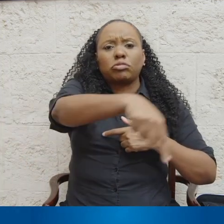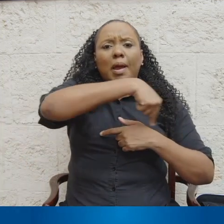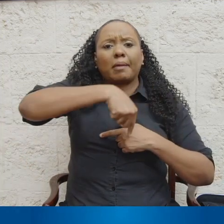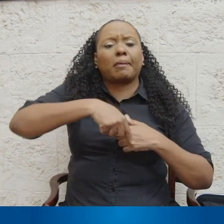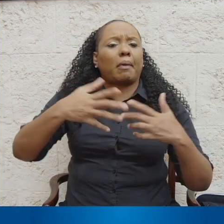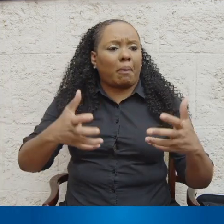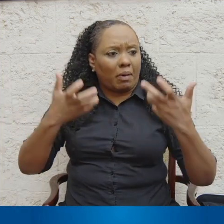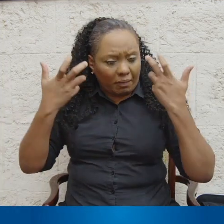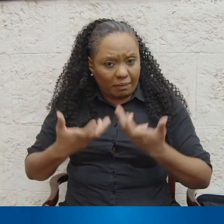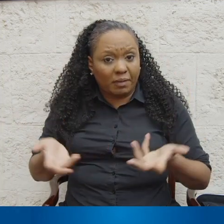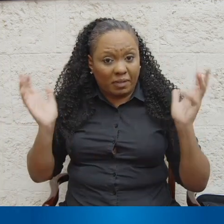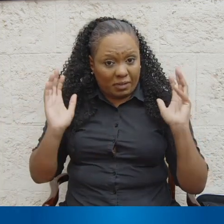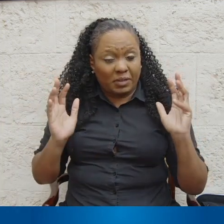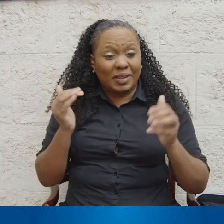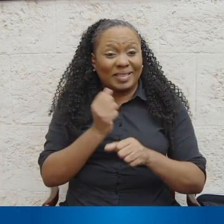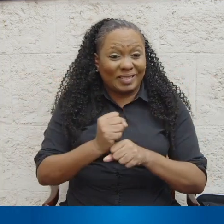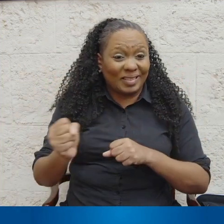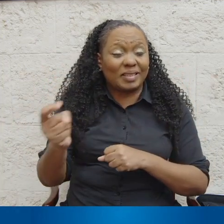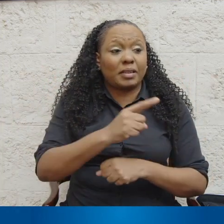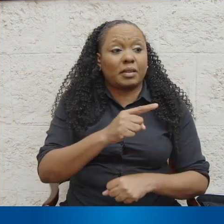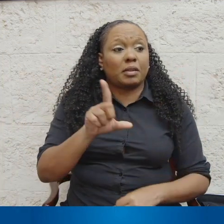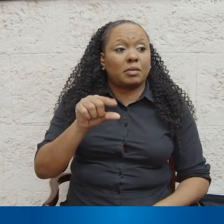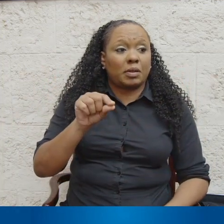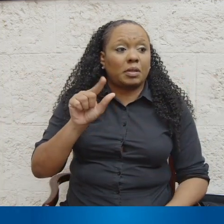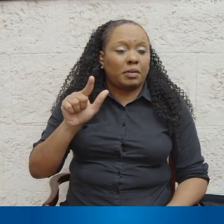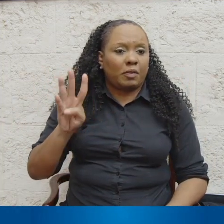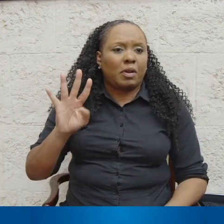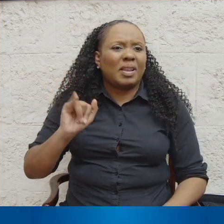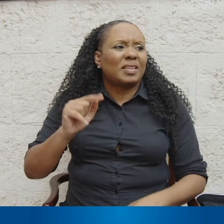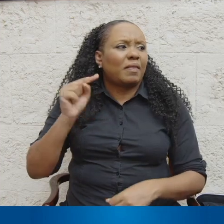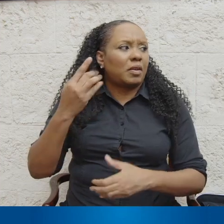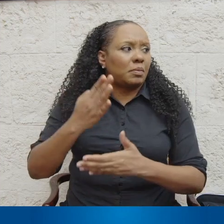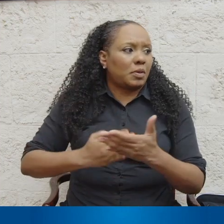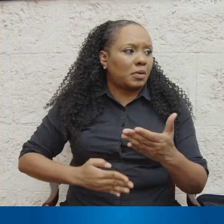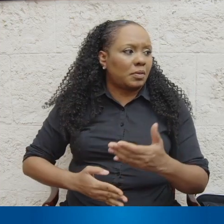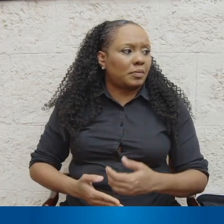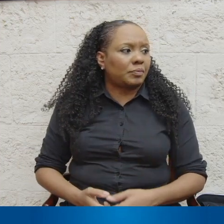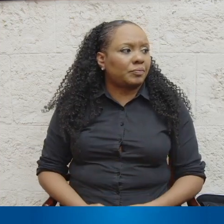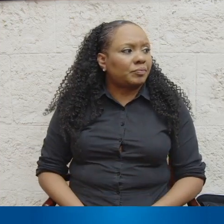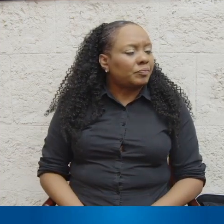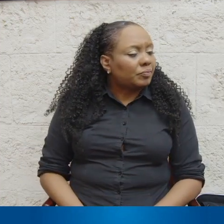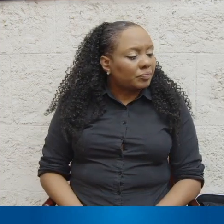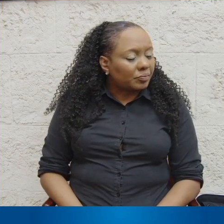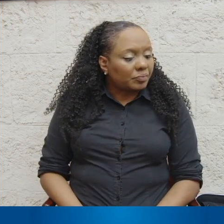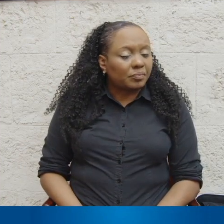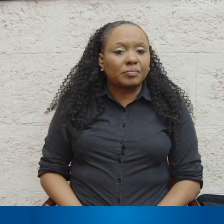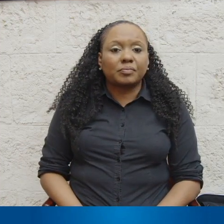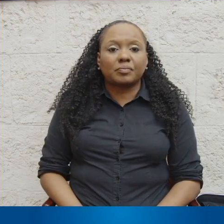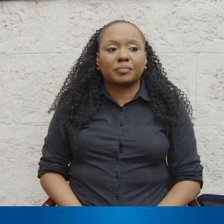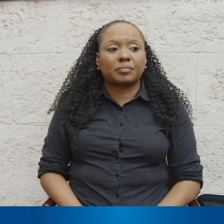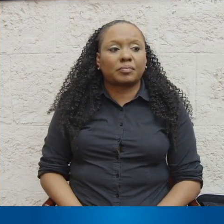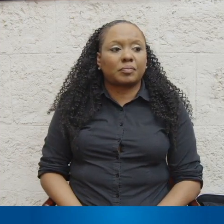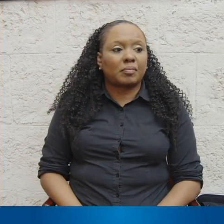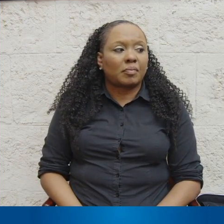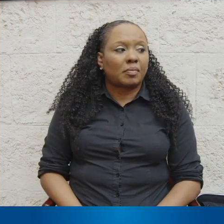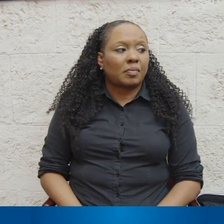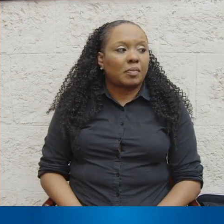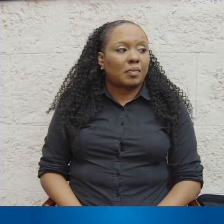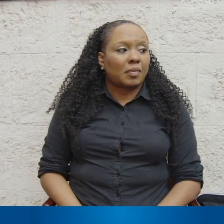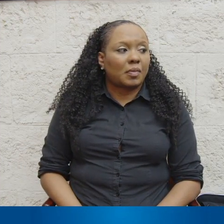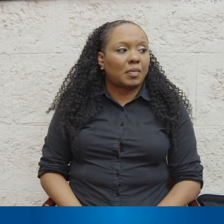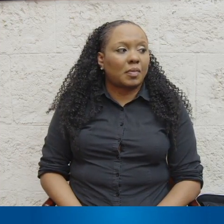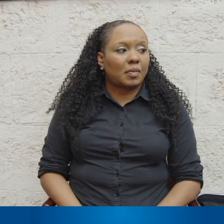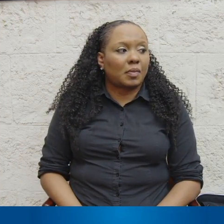of the seating portion of it. Would it have different features to